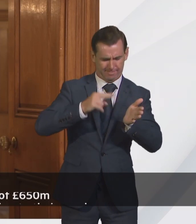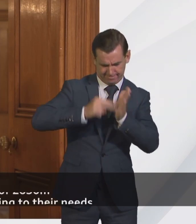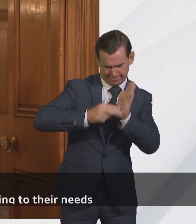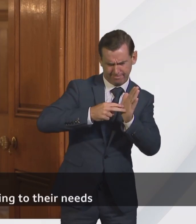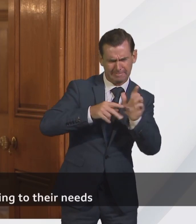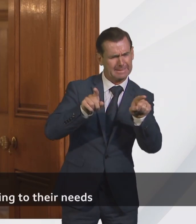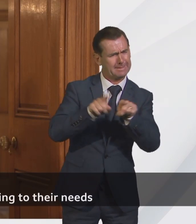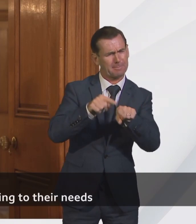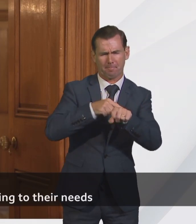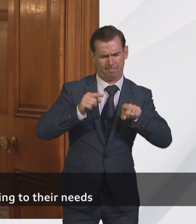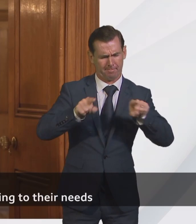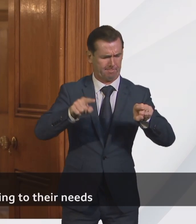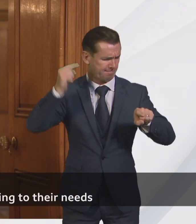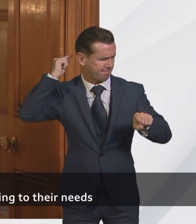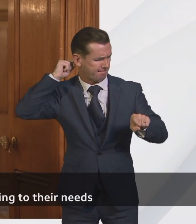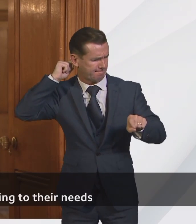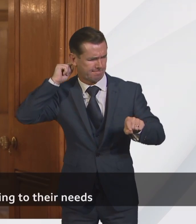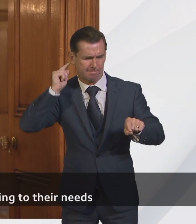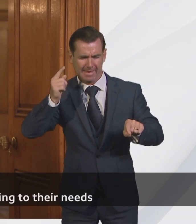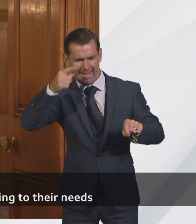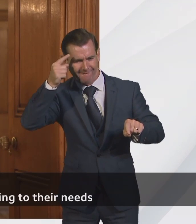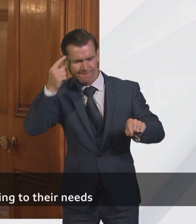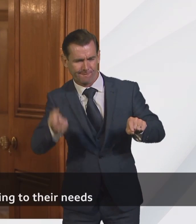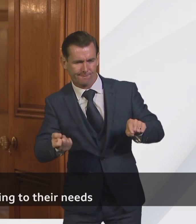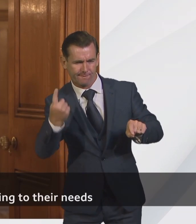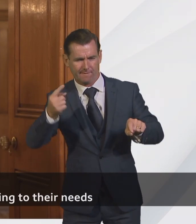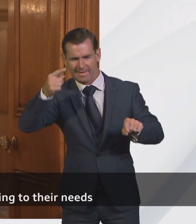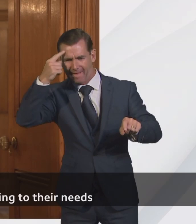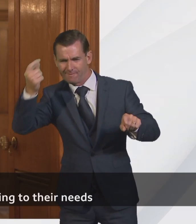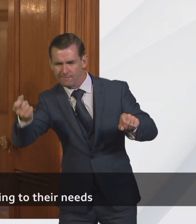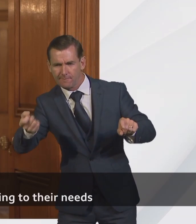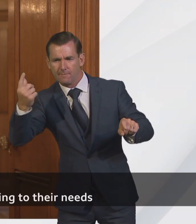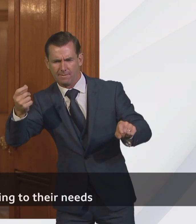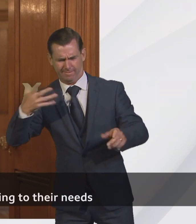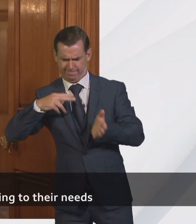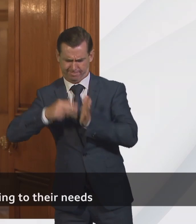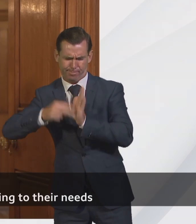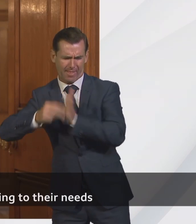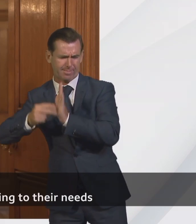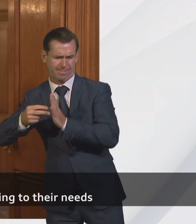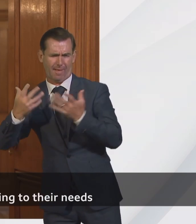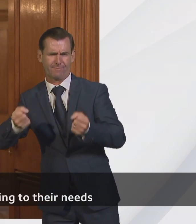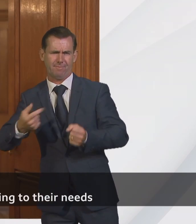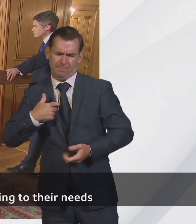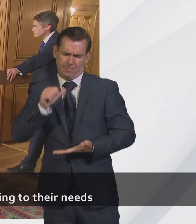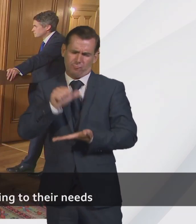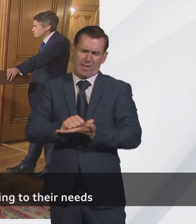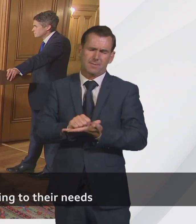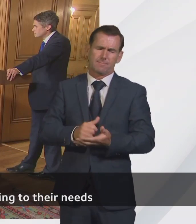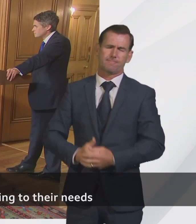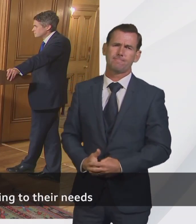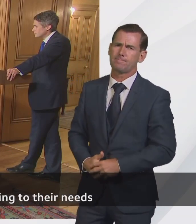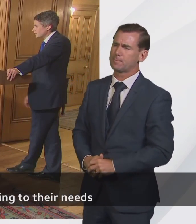someone who grew up in Scarborough, my personal view is that everyone, if they have the opportunity,